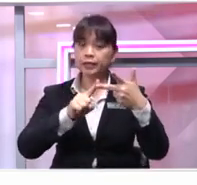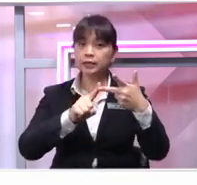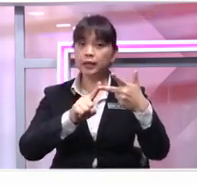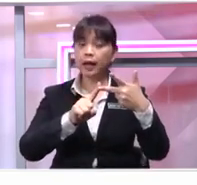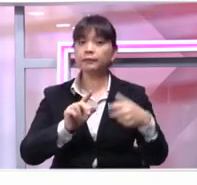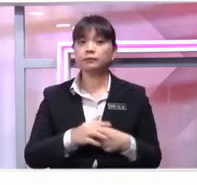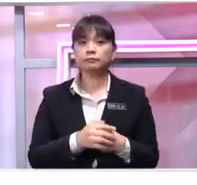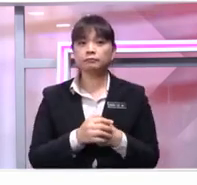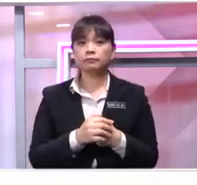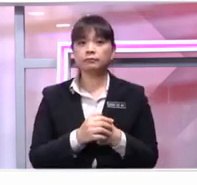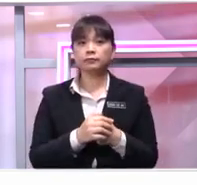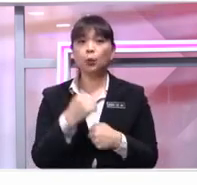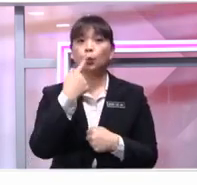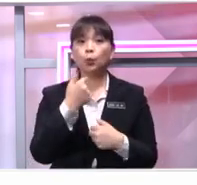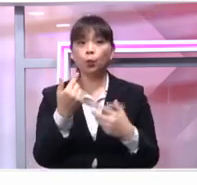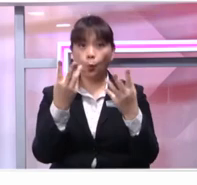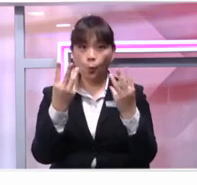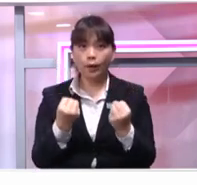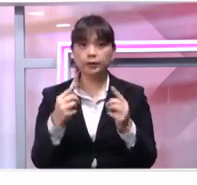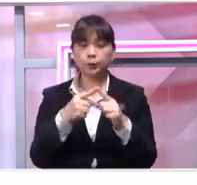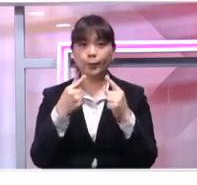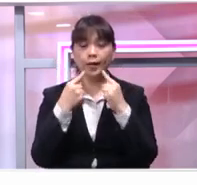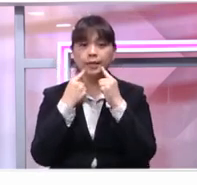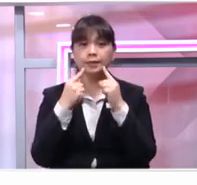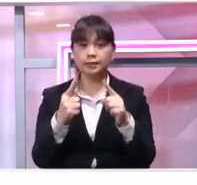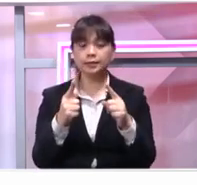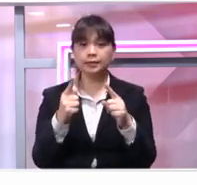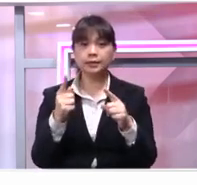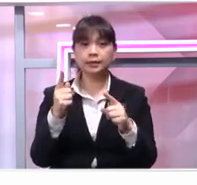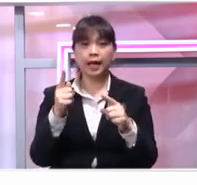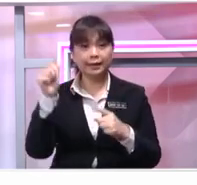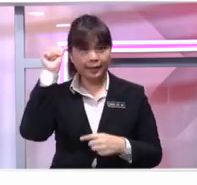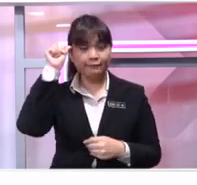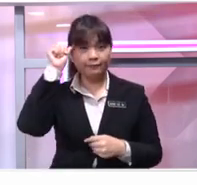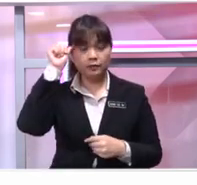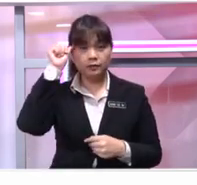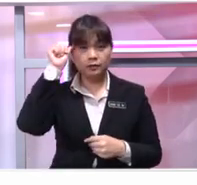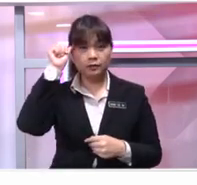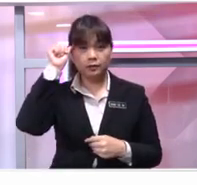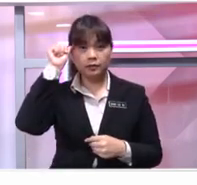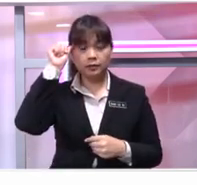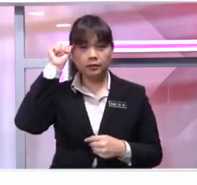person information. Who wants to answer? Okay, good. Enough? My answer...